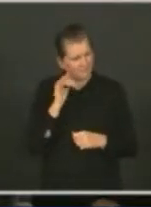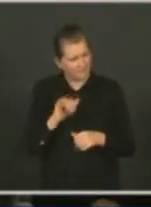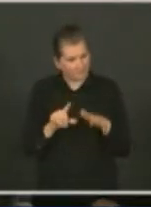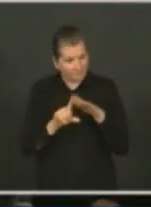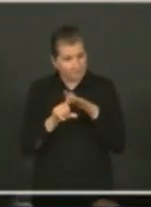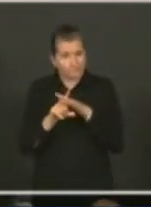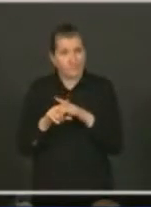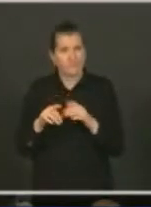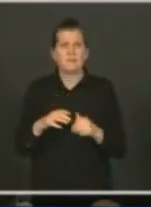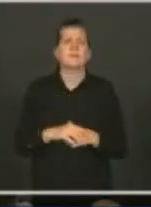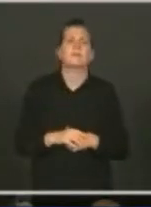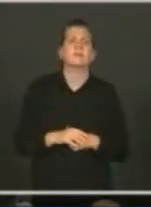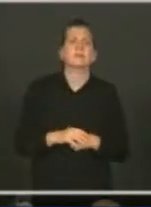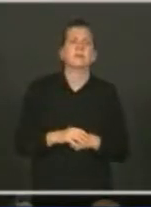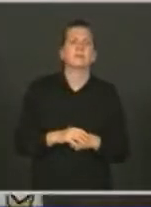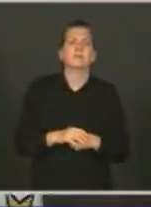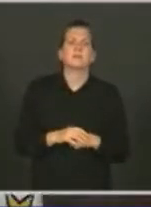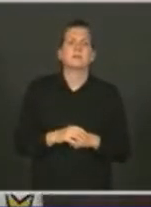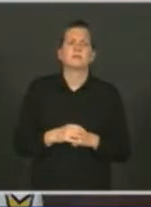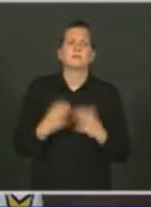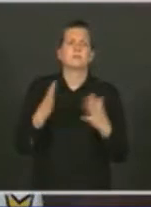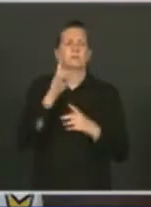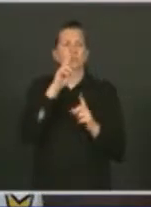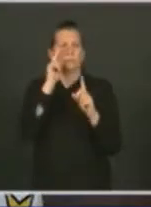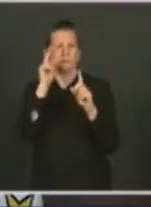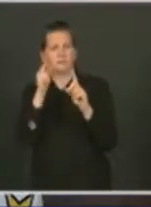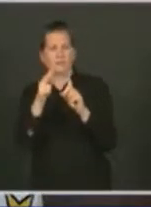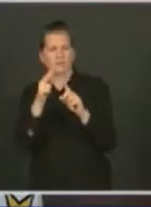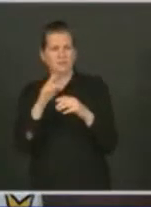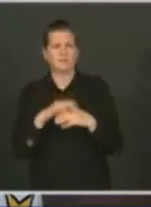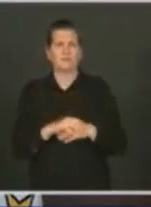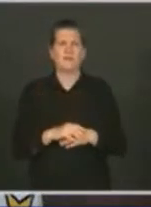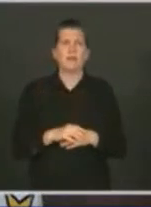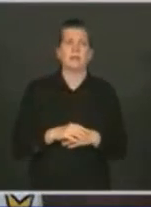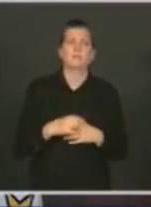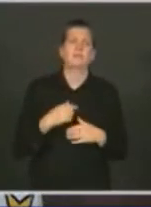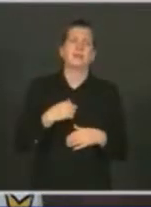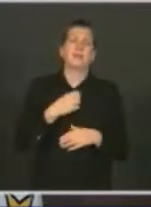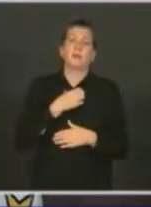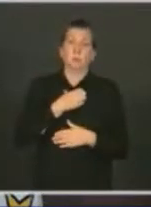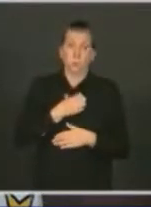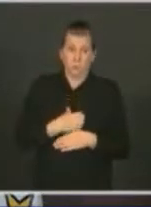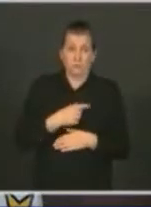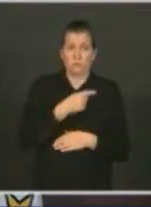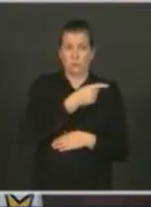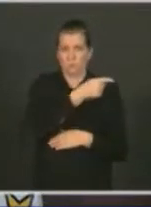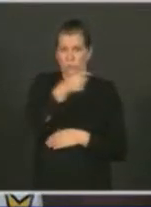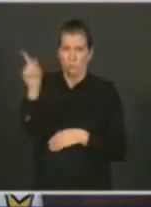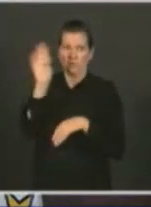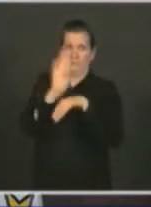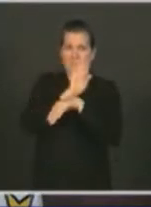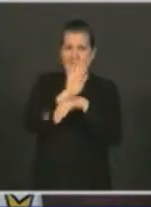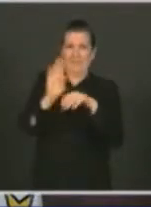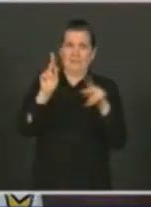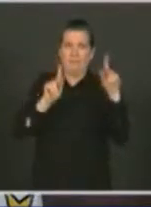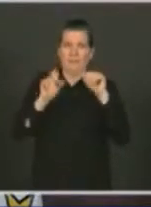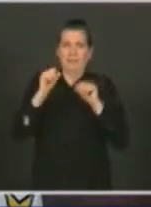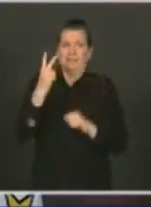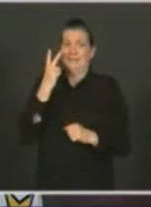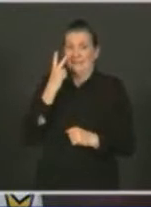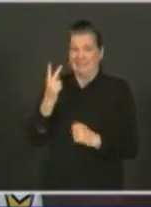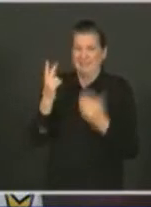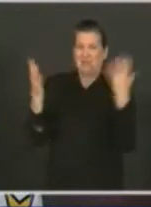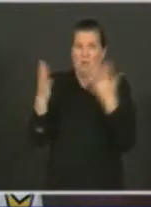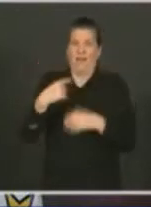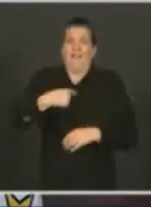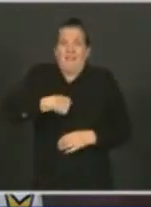What do you say to them? I say, I wish that they could see what we see every day. I wish that they could spend 10 hours in the emergency